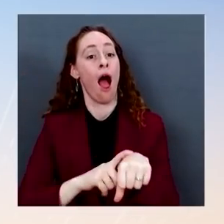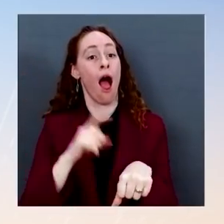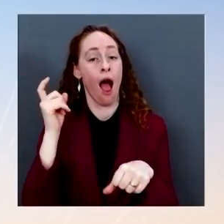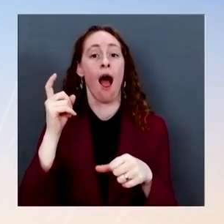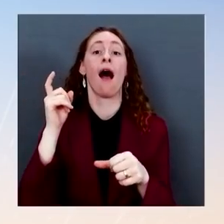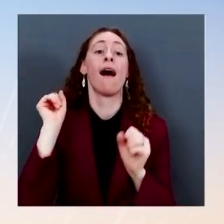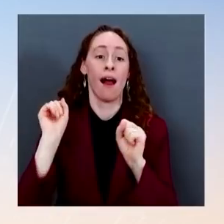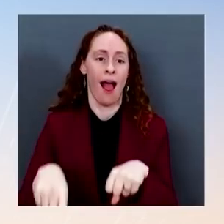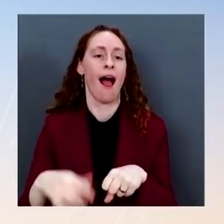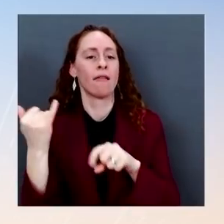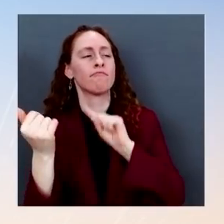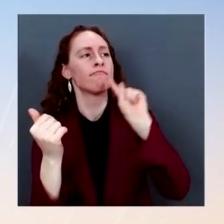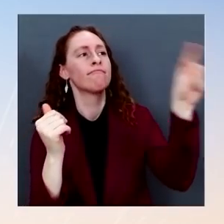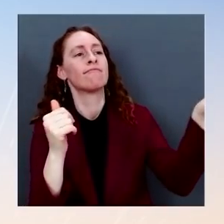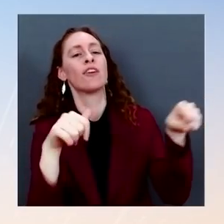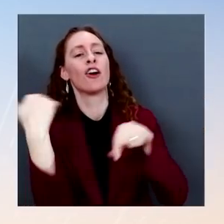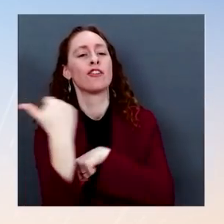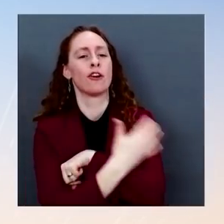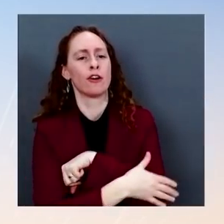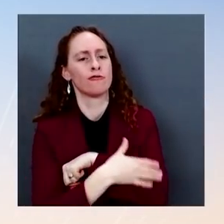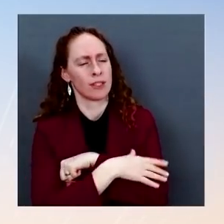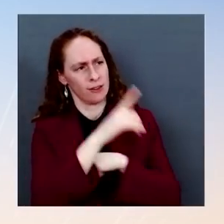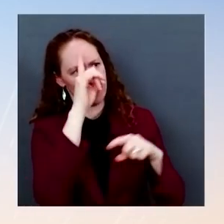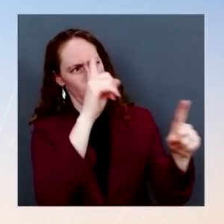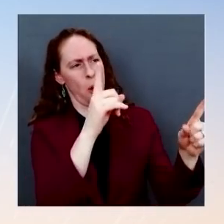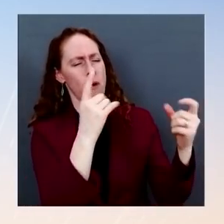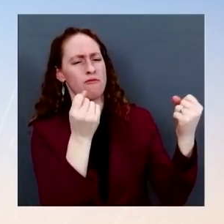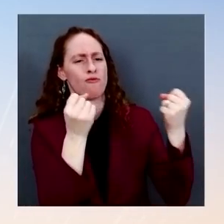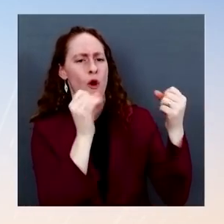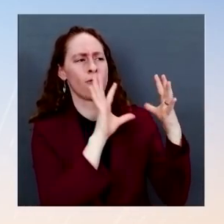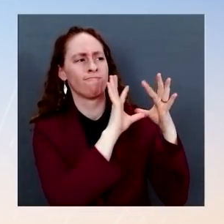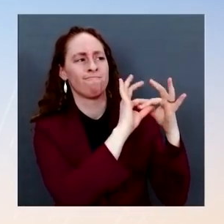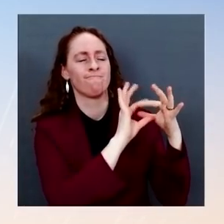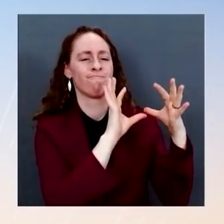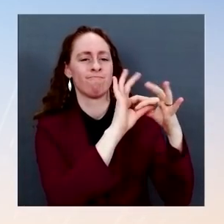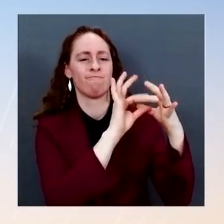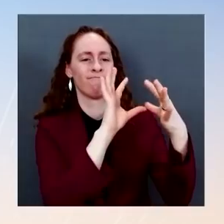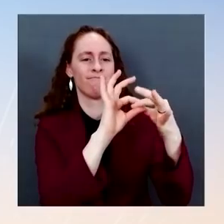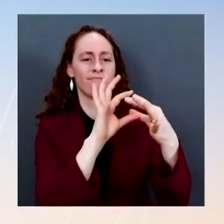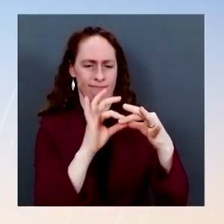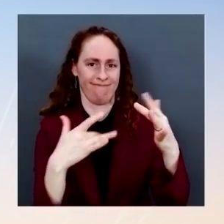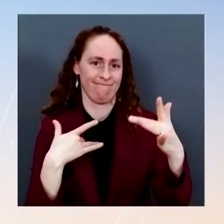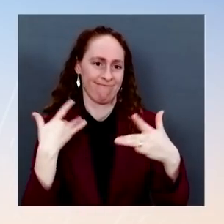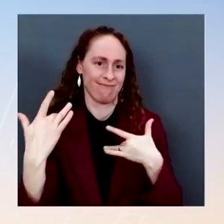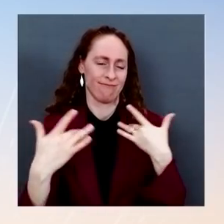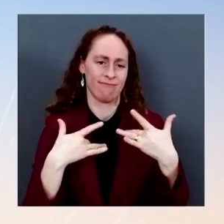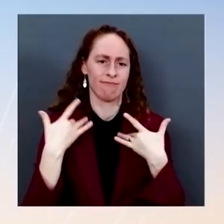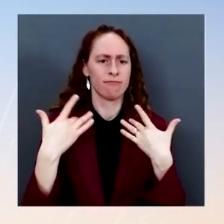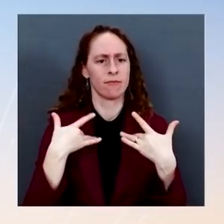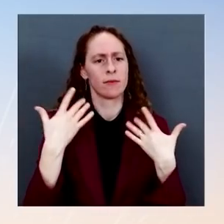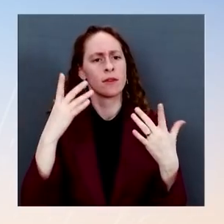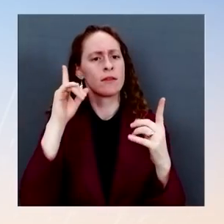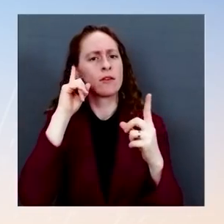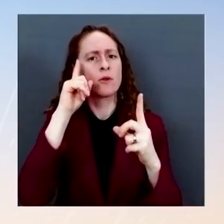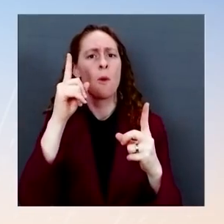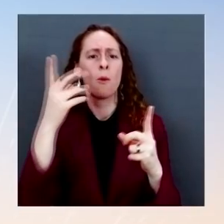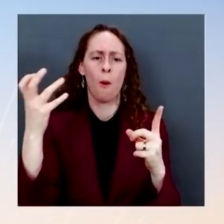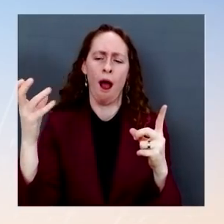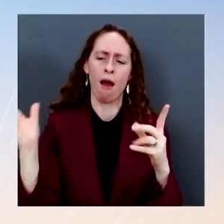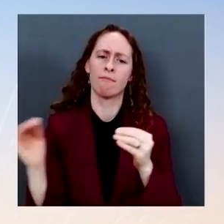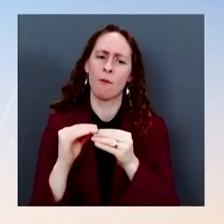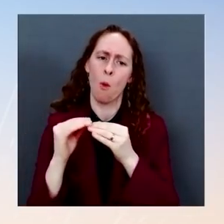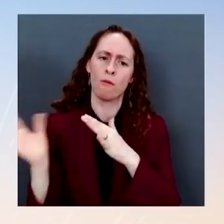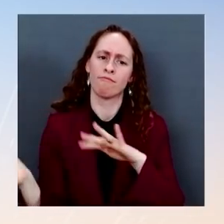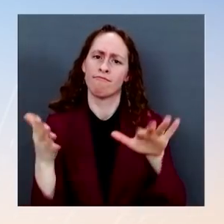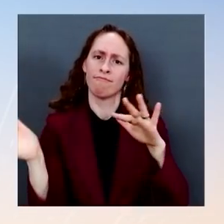Senate to make sure we have the people in place so that we continue to serve the American people. Also wanted to note that the Department of Justice announced today that they'll be